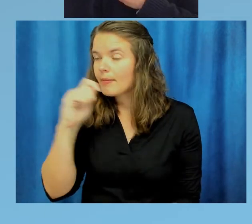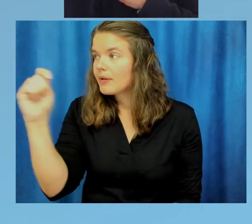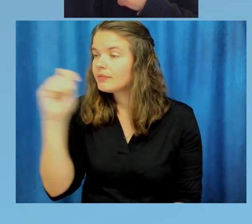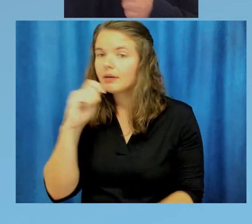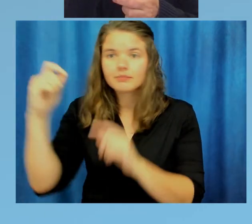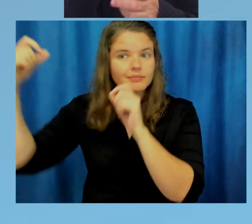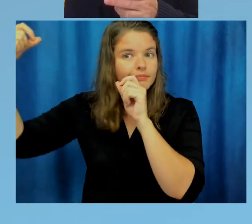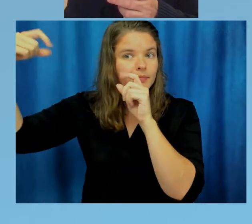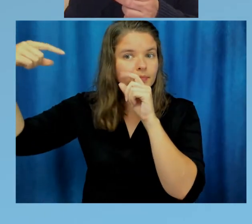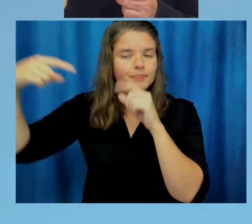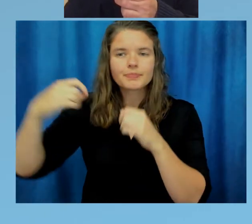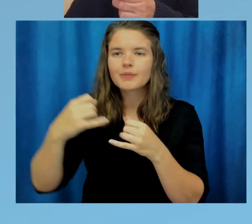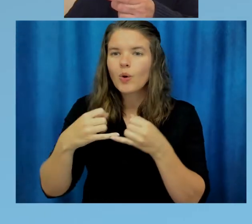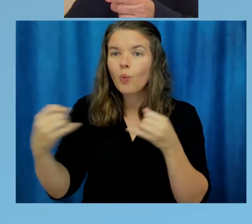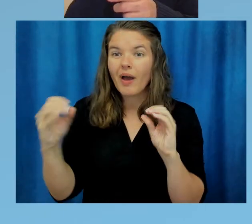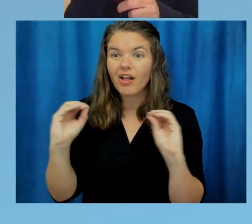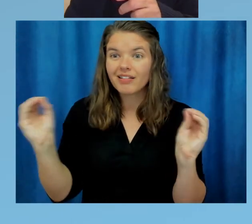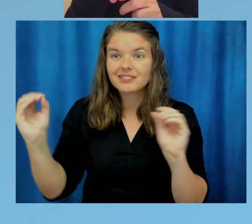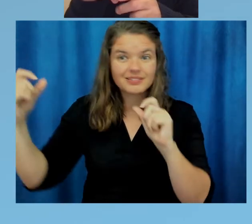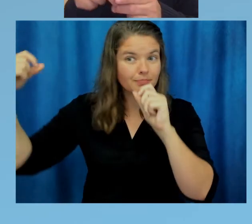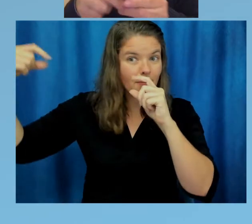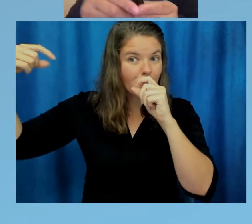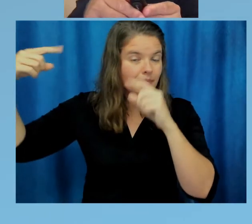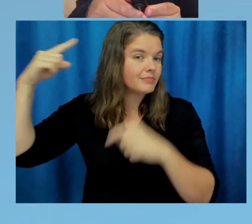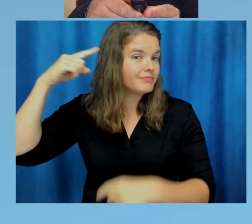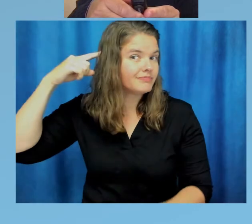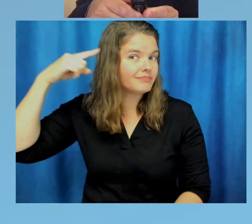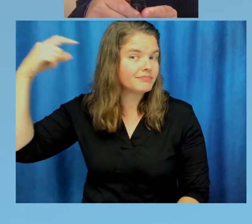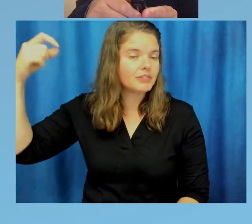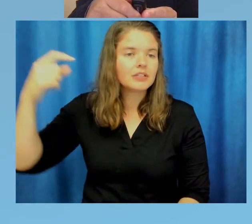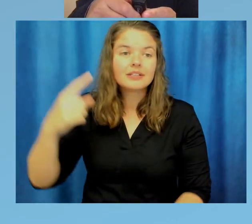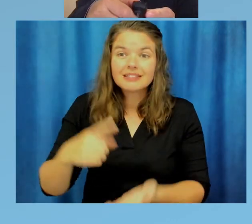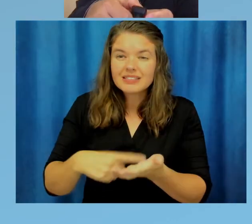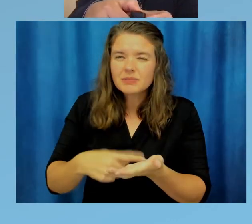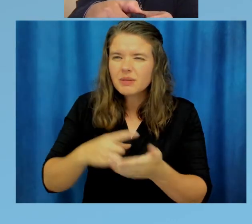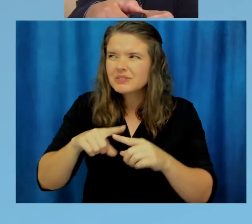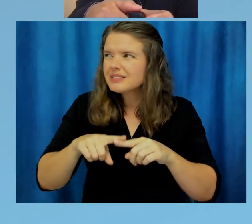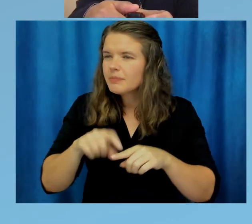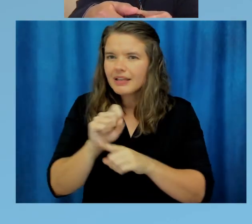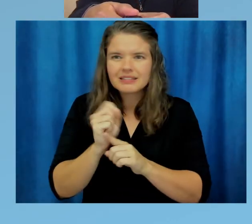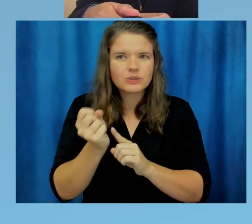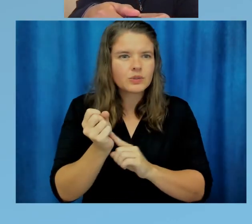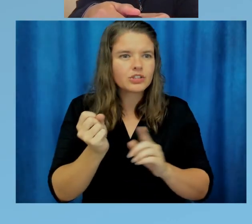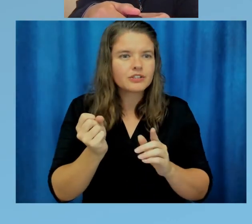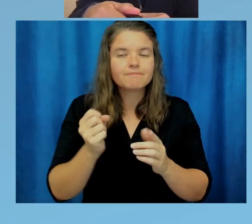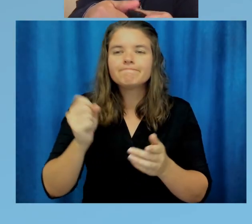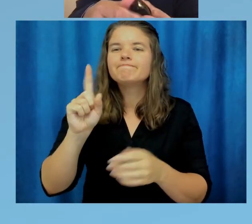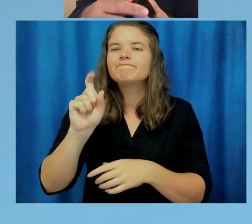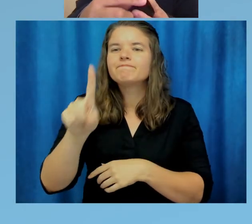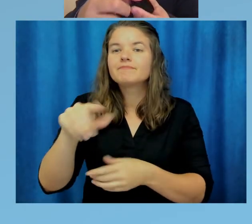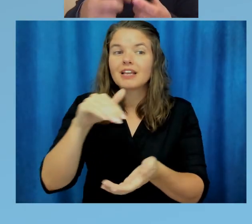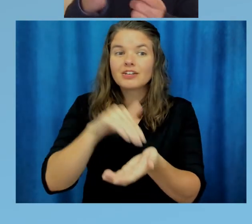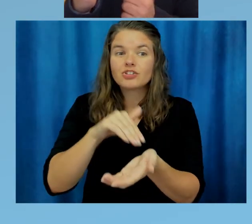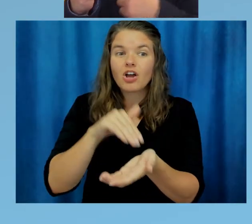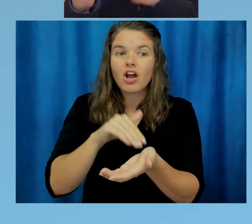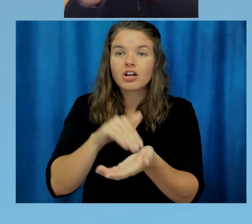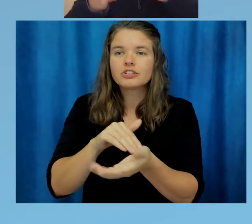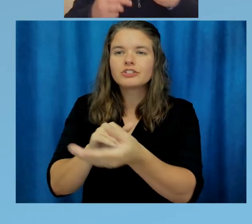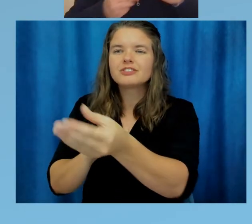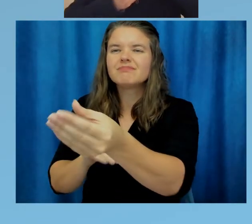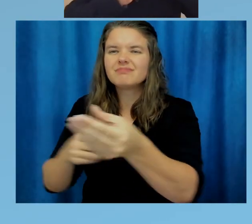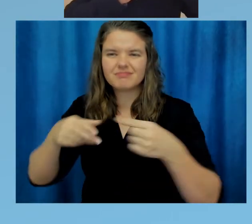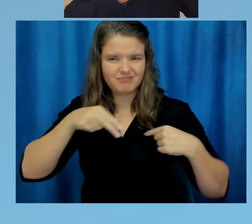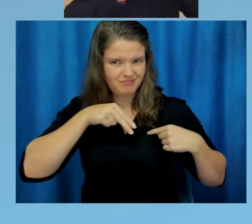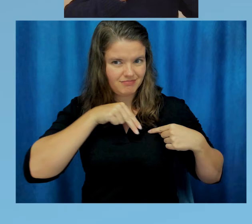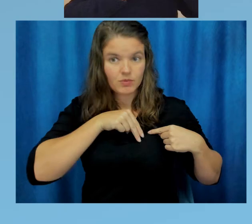transmits wirelessly to my cochlear implant processors, and I may sometimes, depending on the situation, ask my